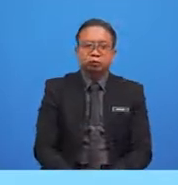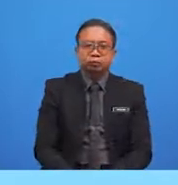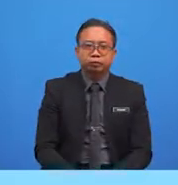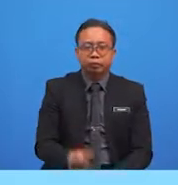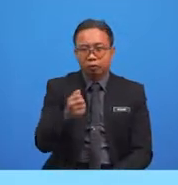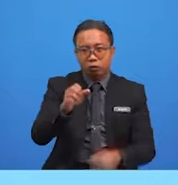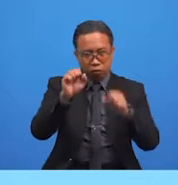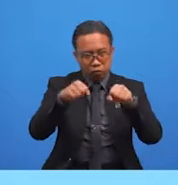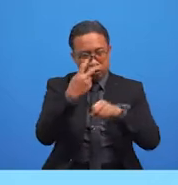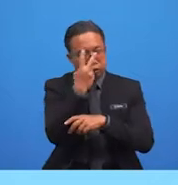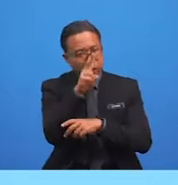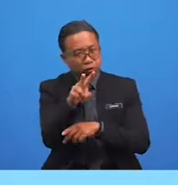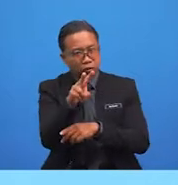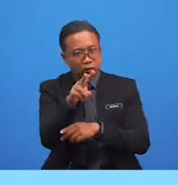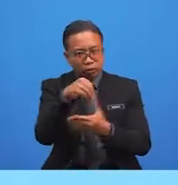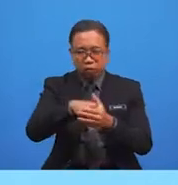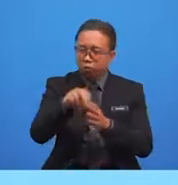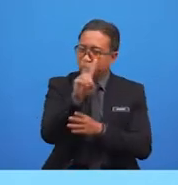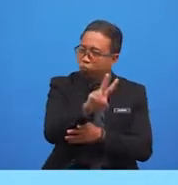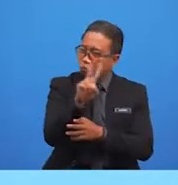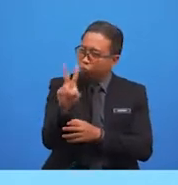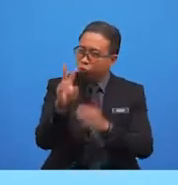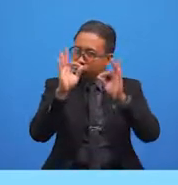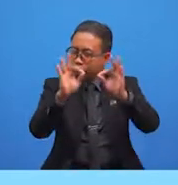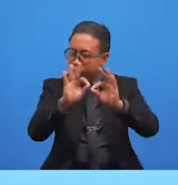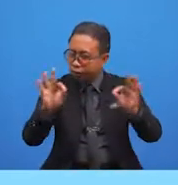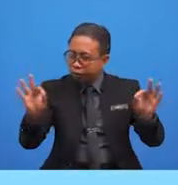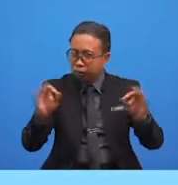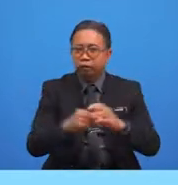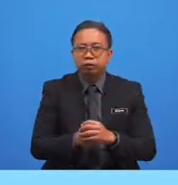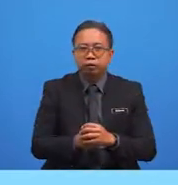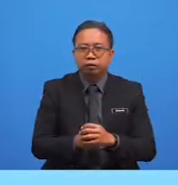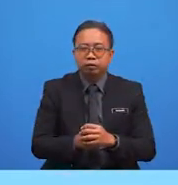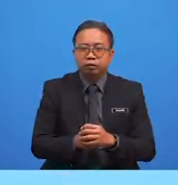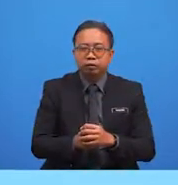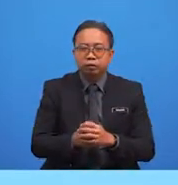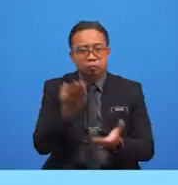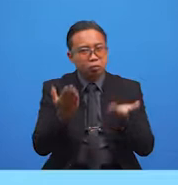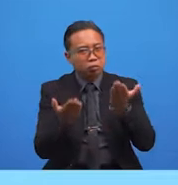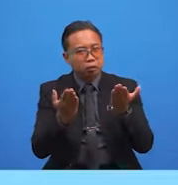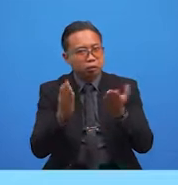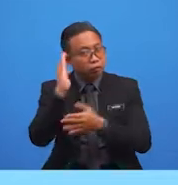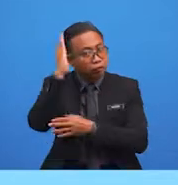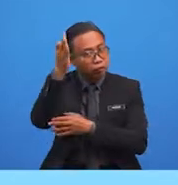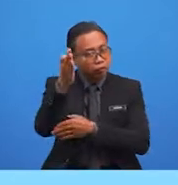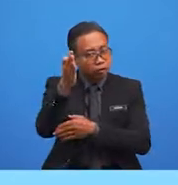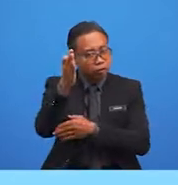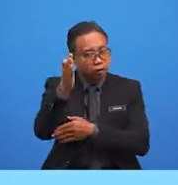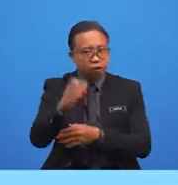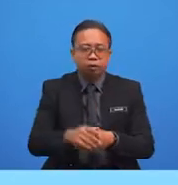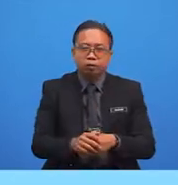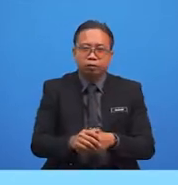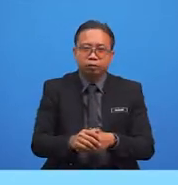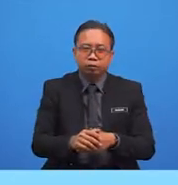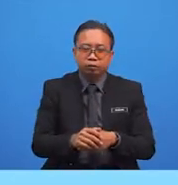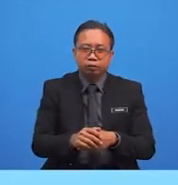You can see that in both of these sentences, there are possible future situations